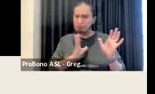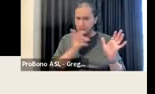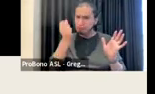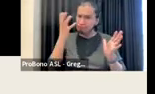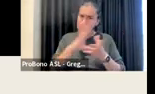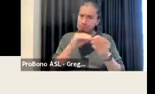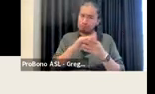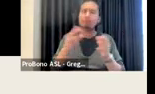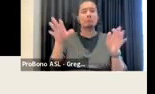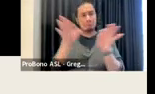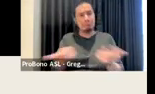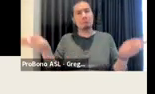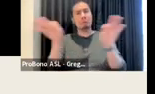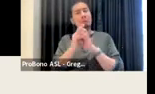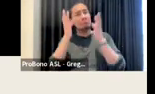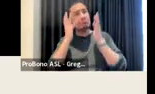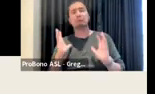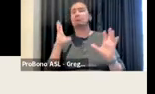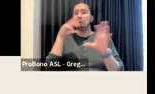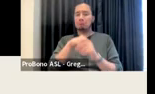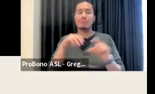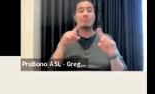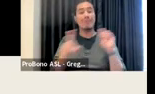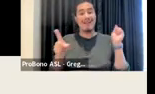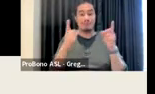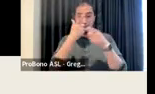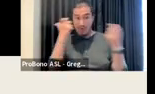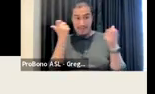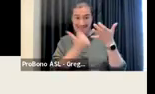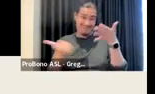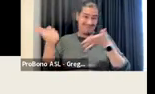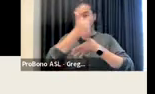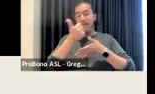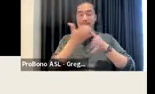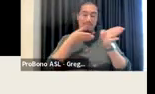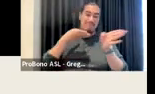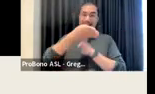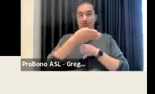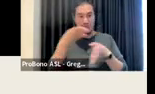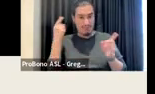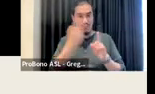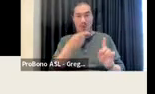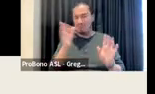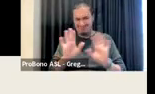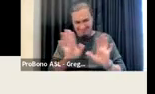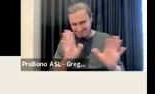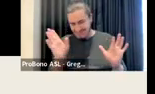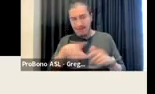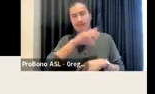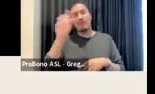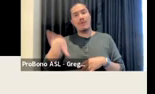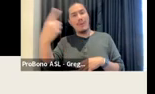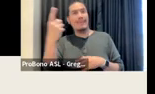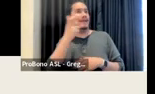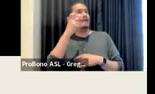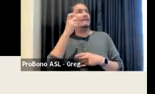to talk about our traumas without it having to be the main event, and that we can talk more about collective storytelling and not only rooting